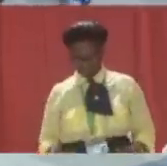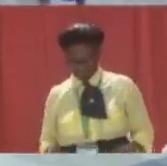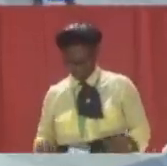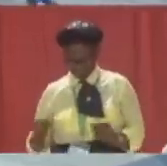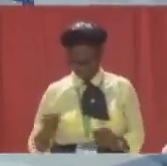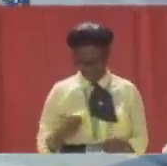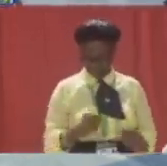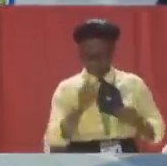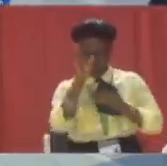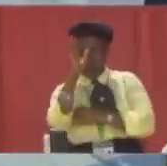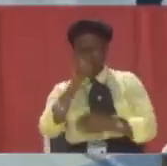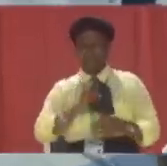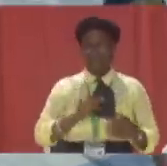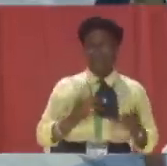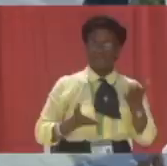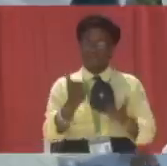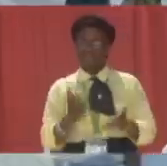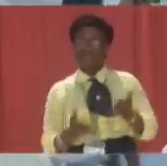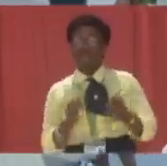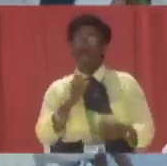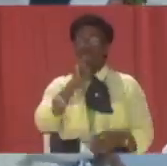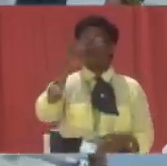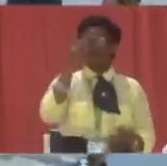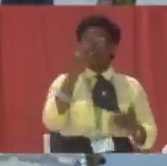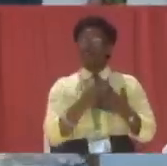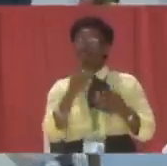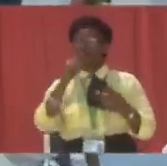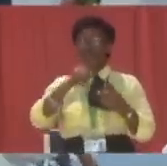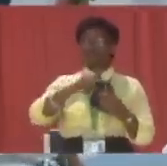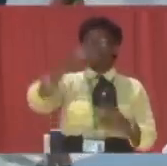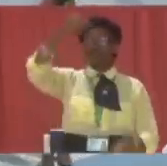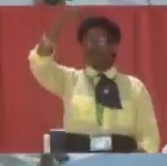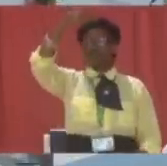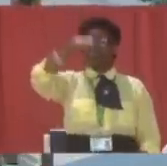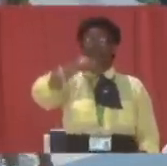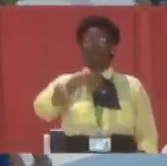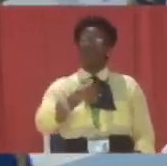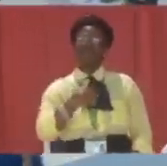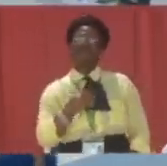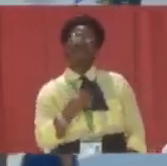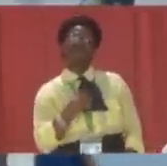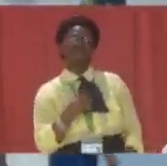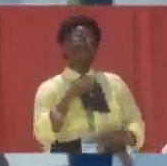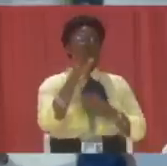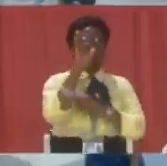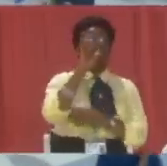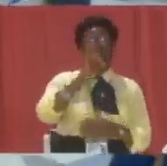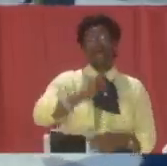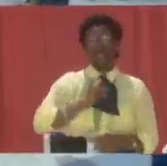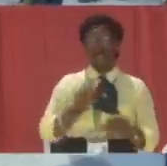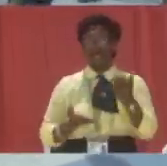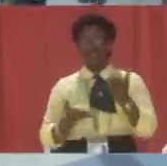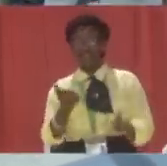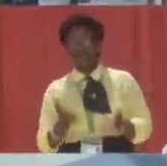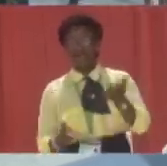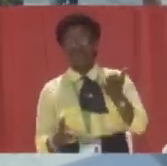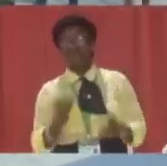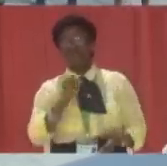The Lord I'm serving is good to me. The Lord I'm serving is good to